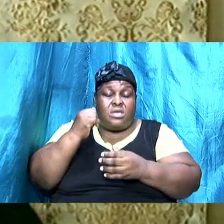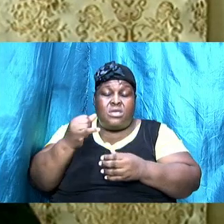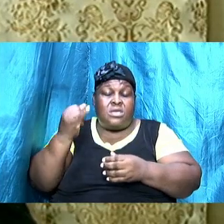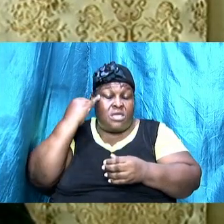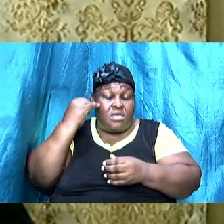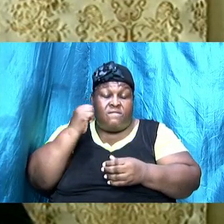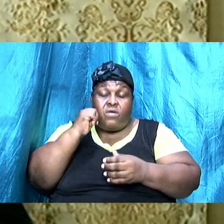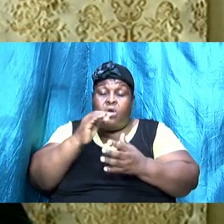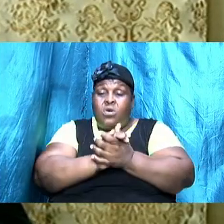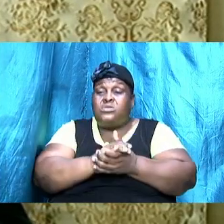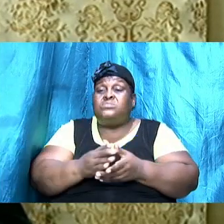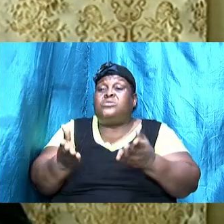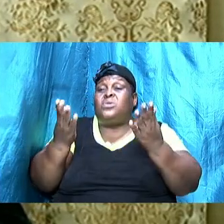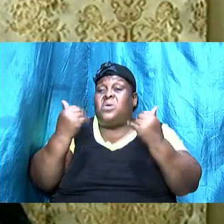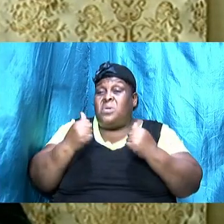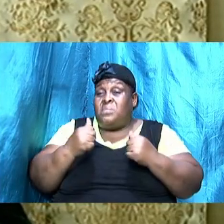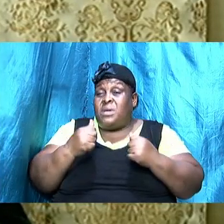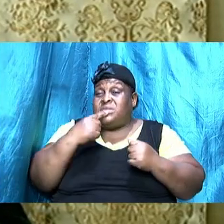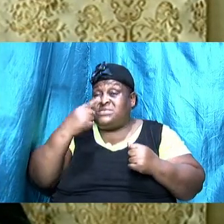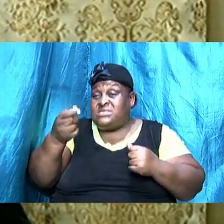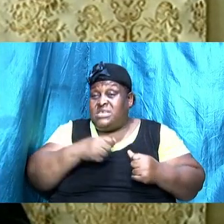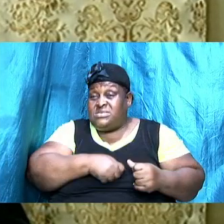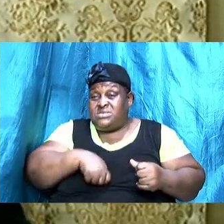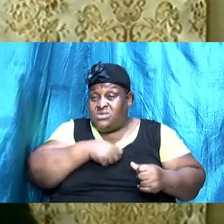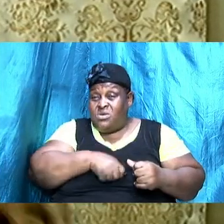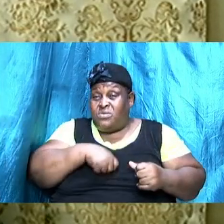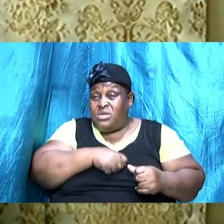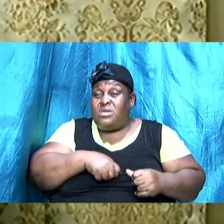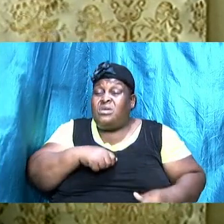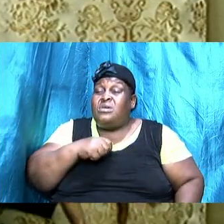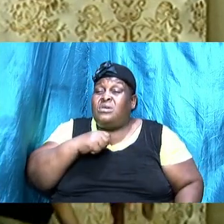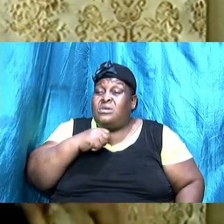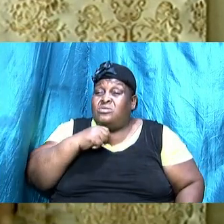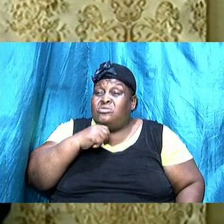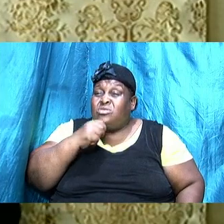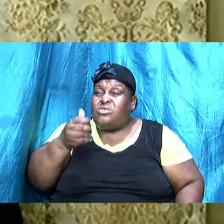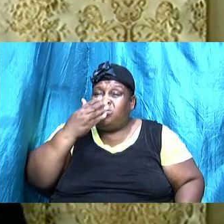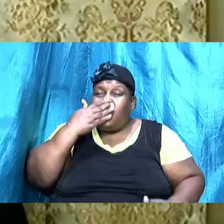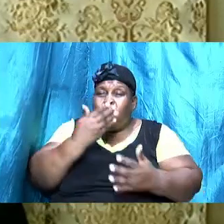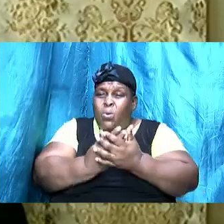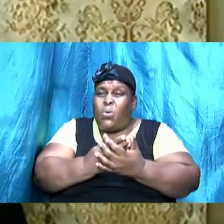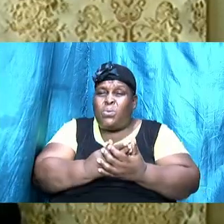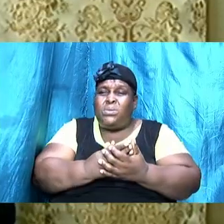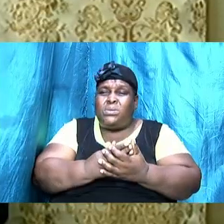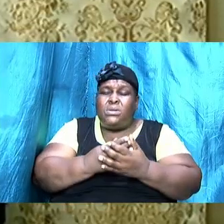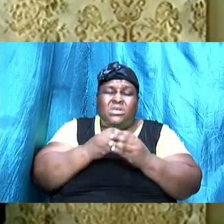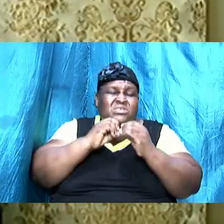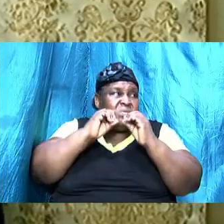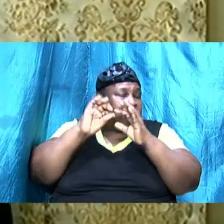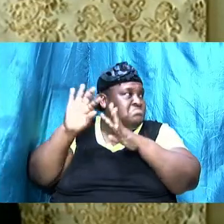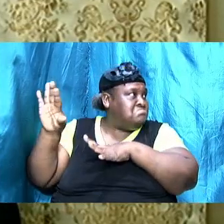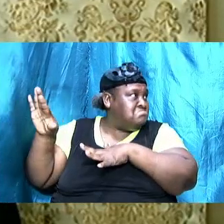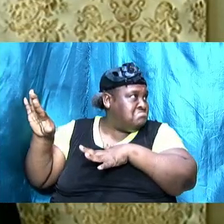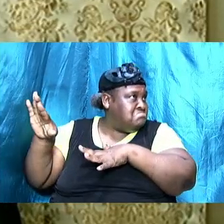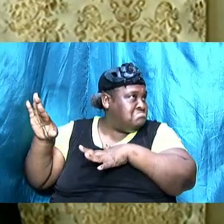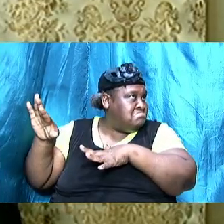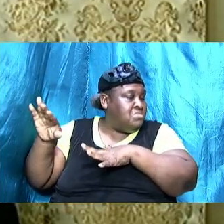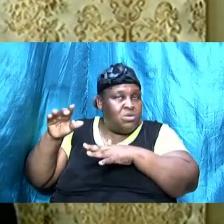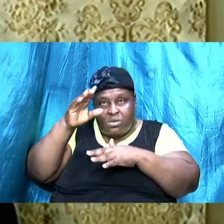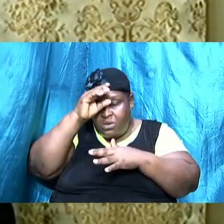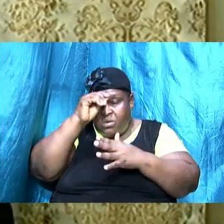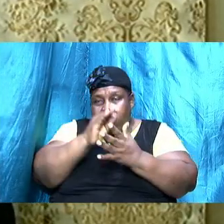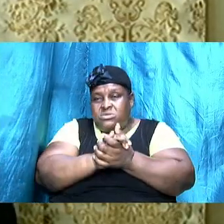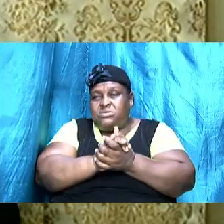and say that he's sorry, it is not good to brush aside and to put aside. No, because if we